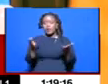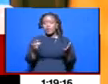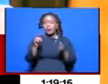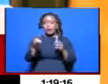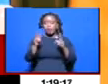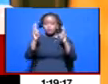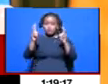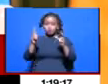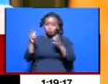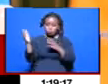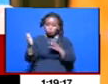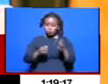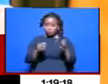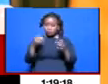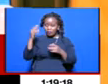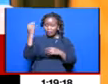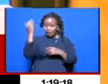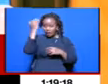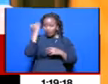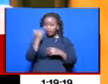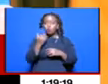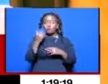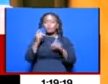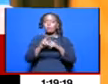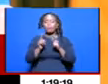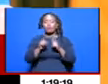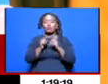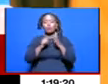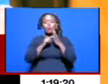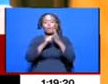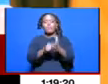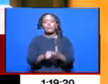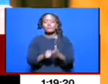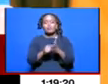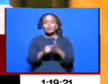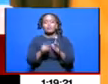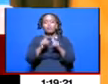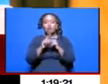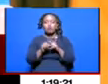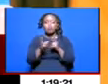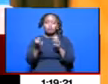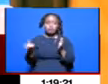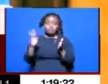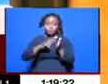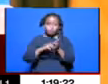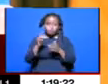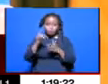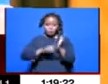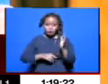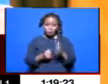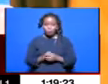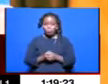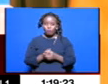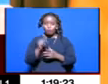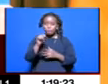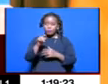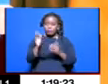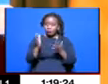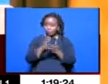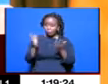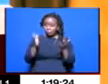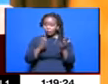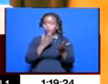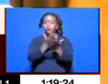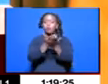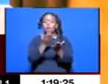first instance still persists. And it bears repeating that in the ordinary scheme of things, a petitioner ought